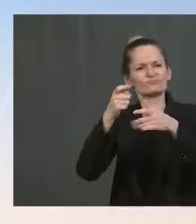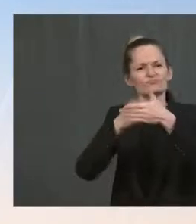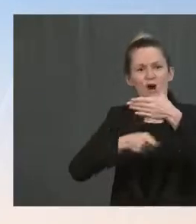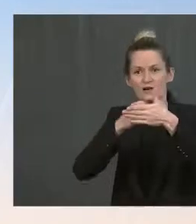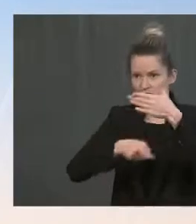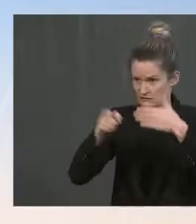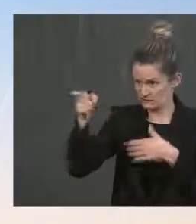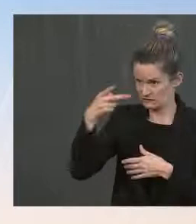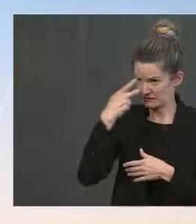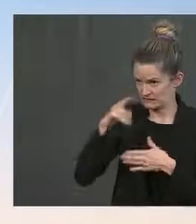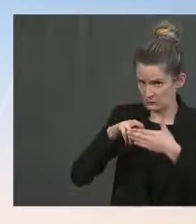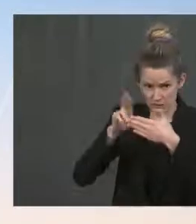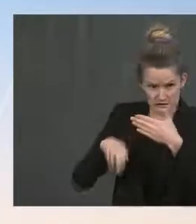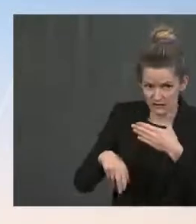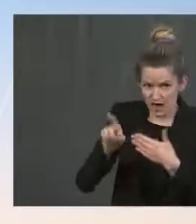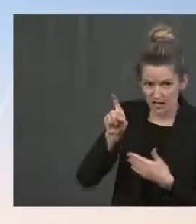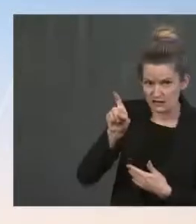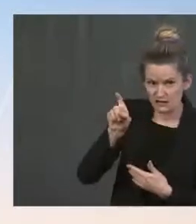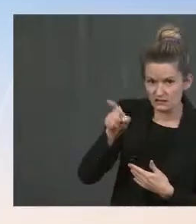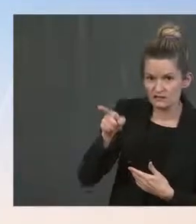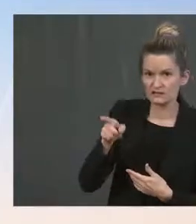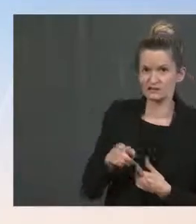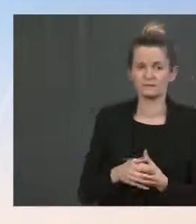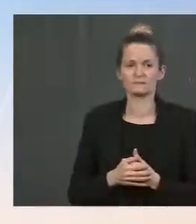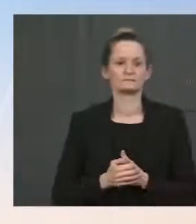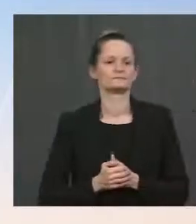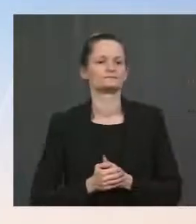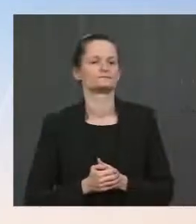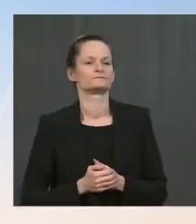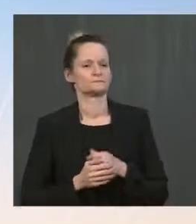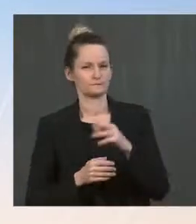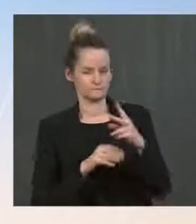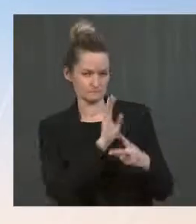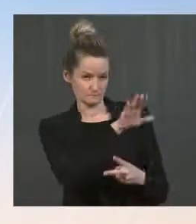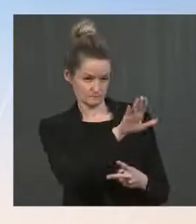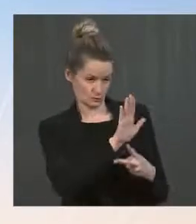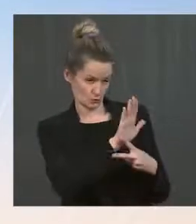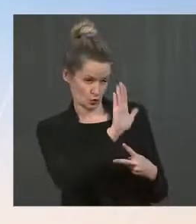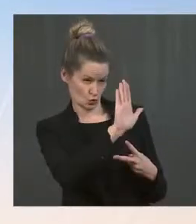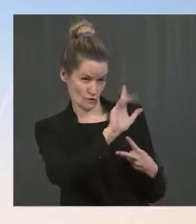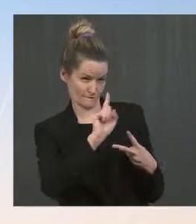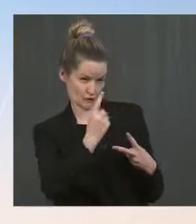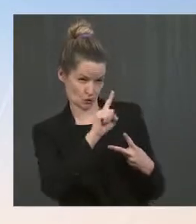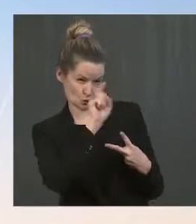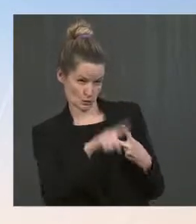that? So on the first